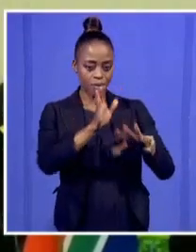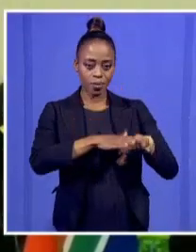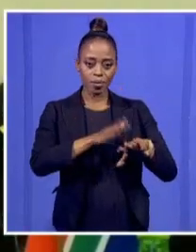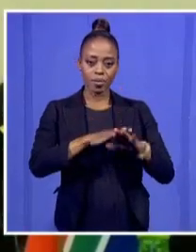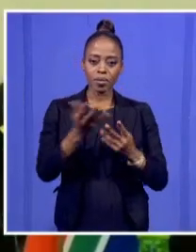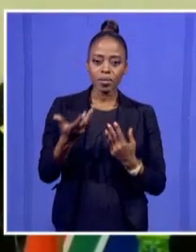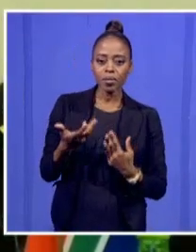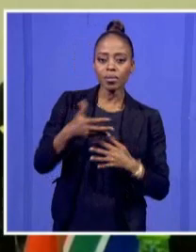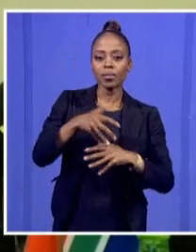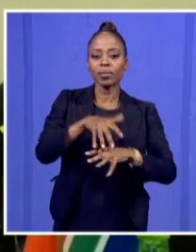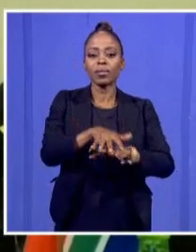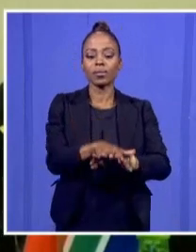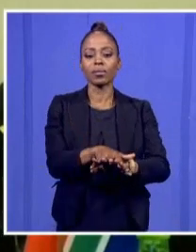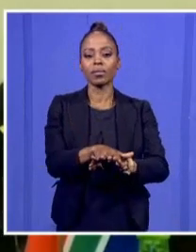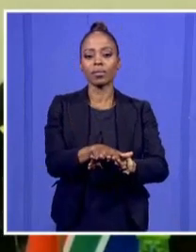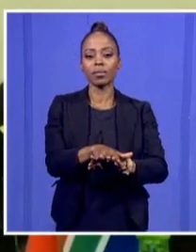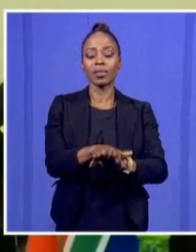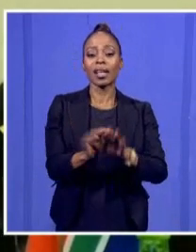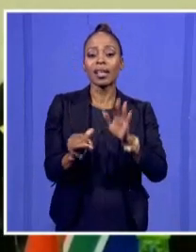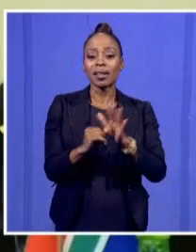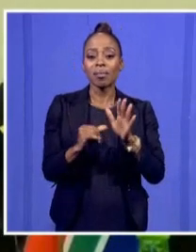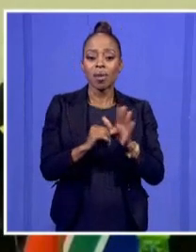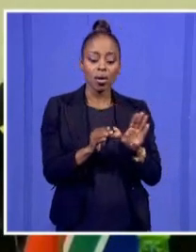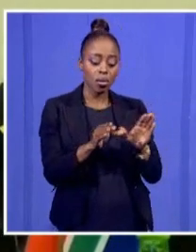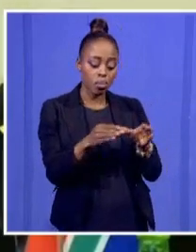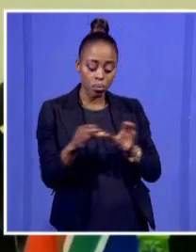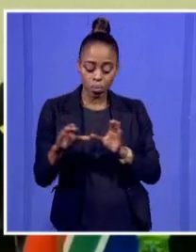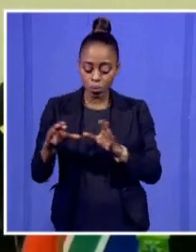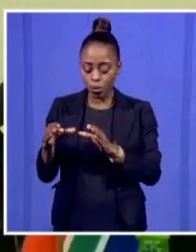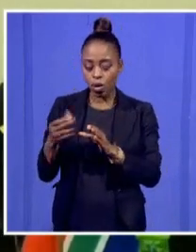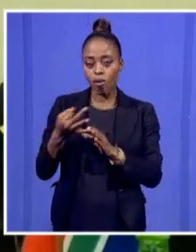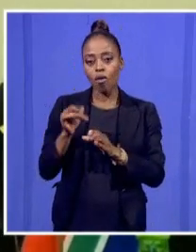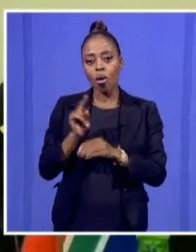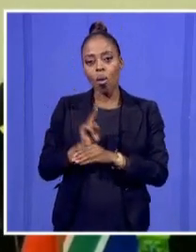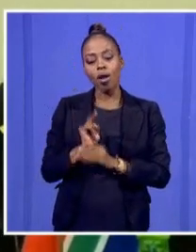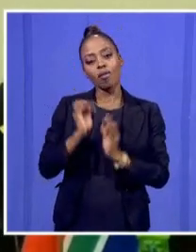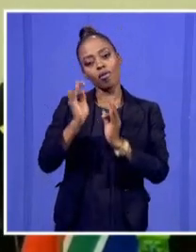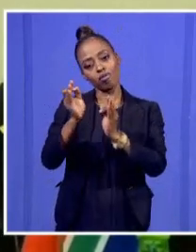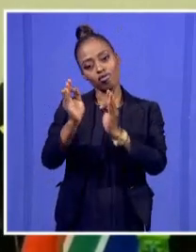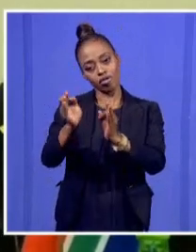integrating important sector for the future.